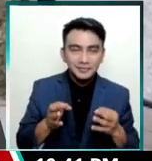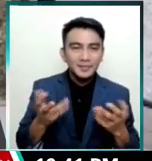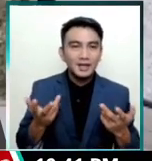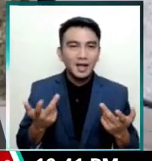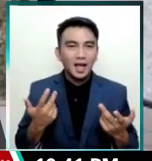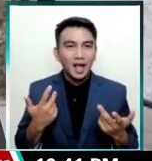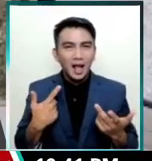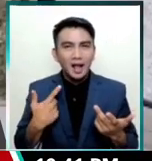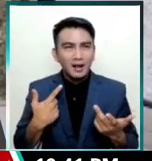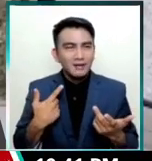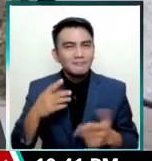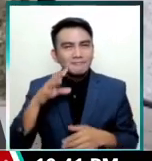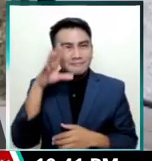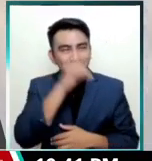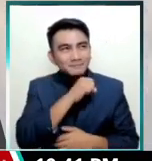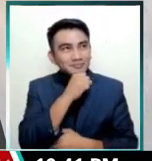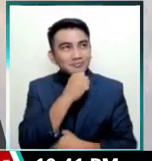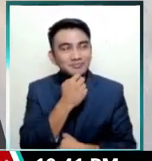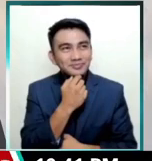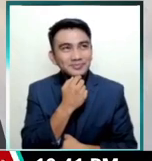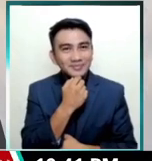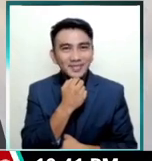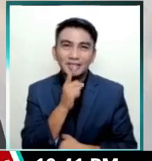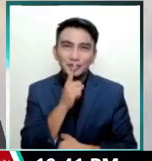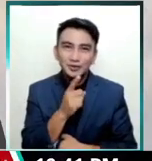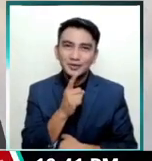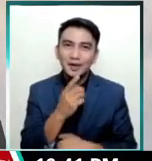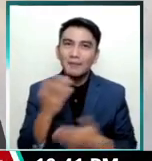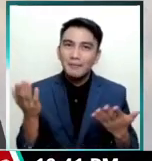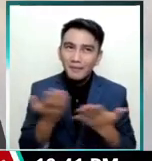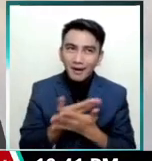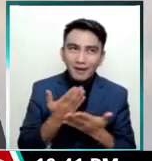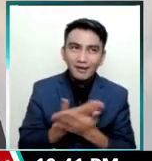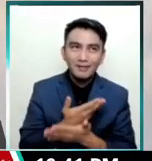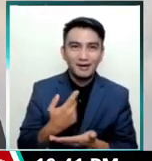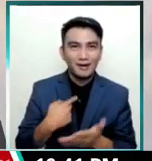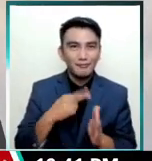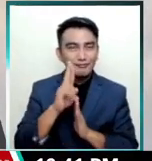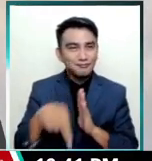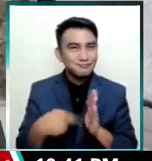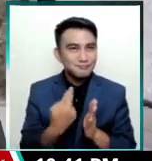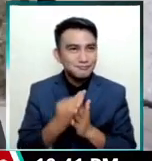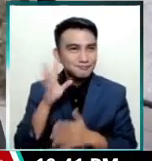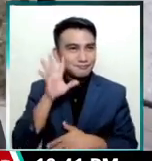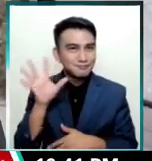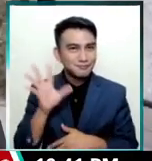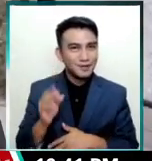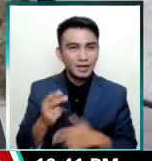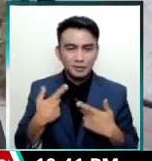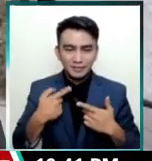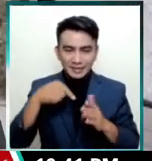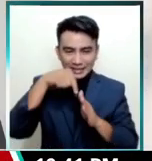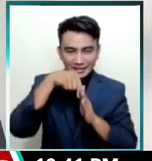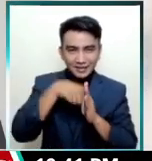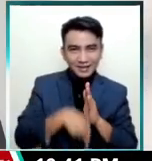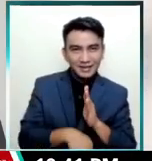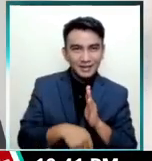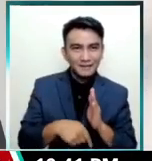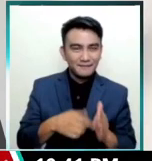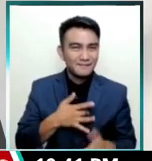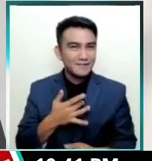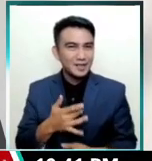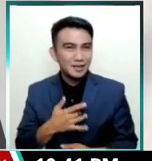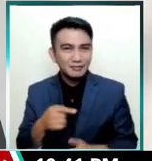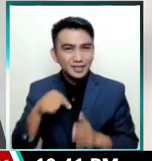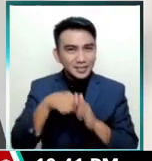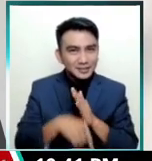um I guess um it's gonna have like a deeper you know deeper meaning